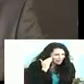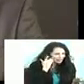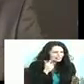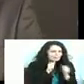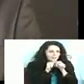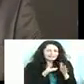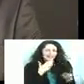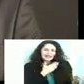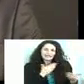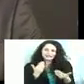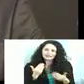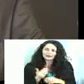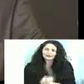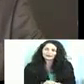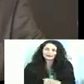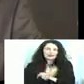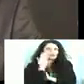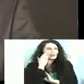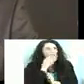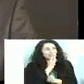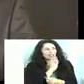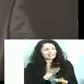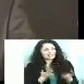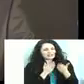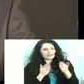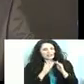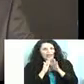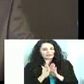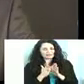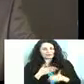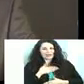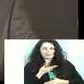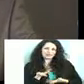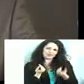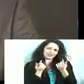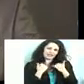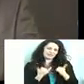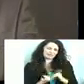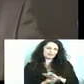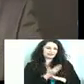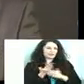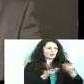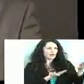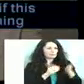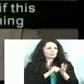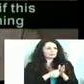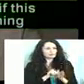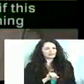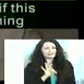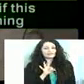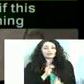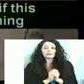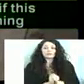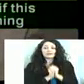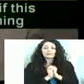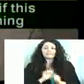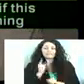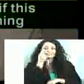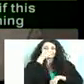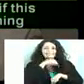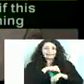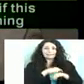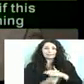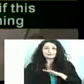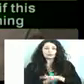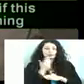we just know that God is in the house this morning. We are just so glad that you are here with us this morning. Want to welcome you, especially if you're worshiping with us for the very first time